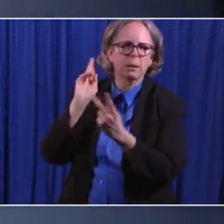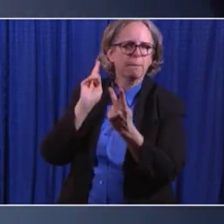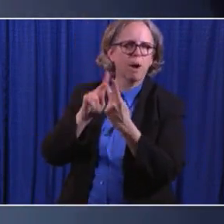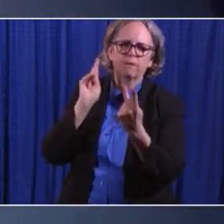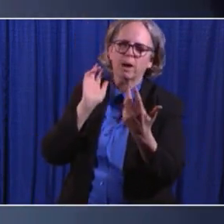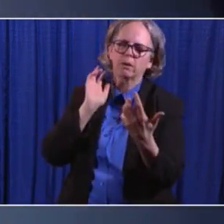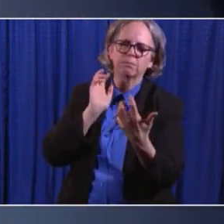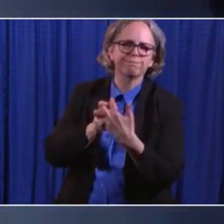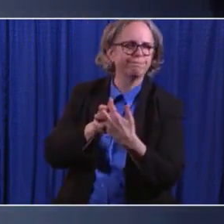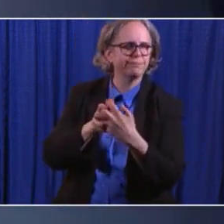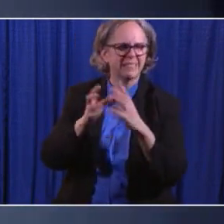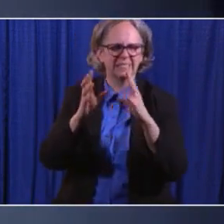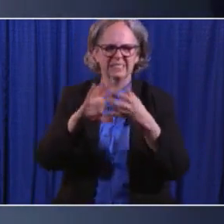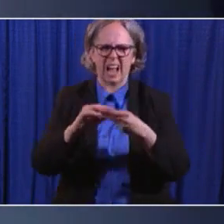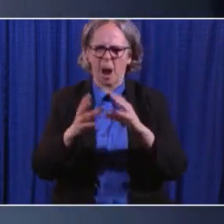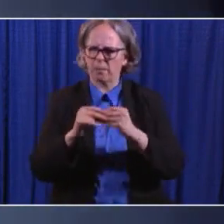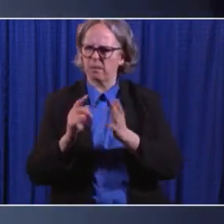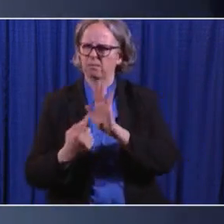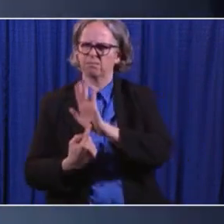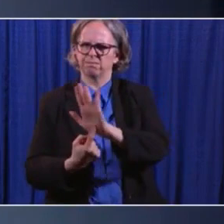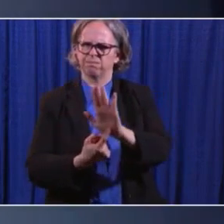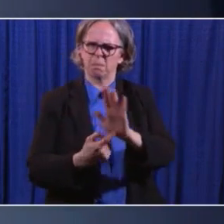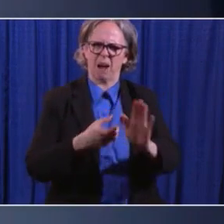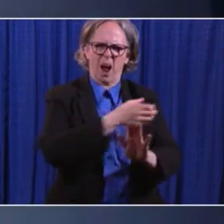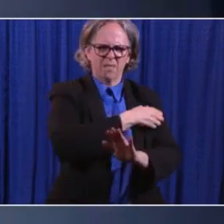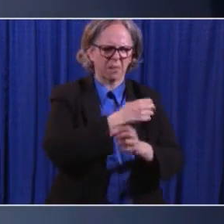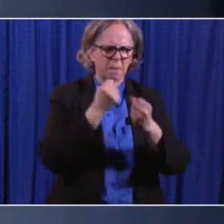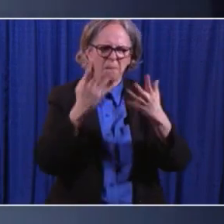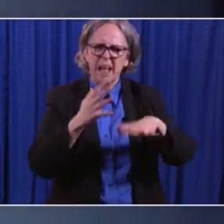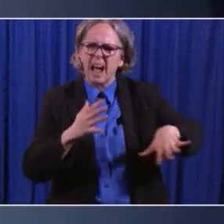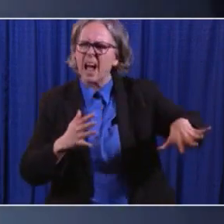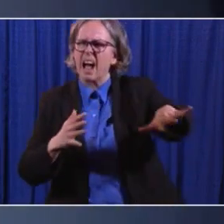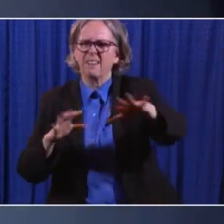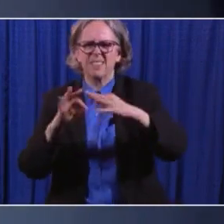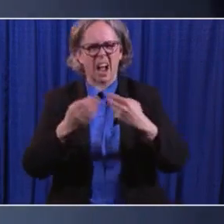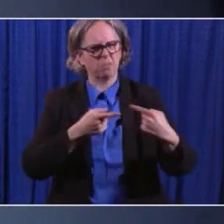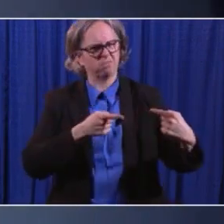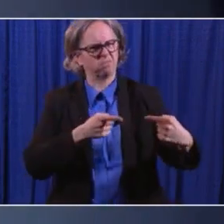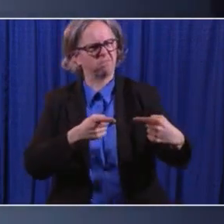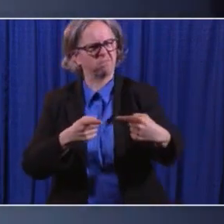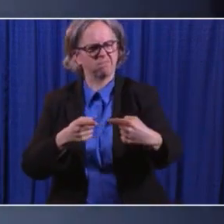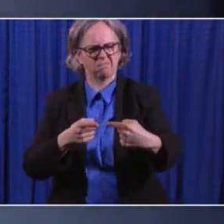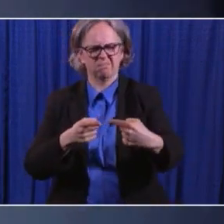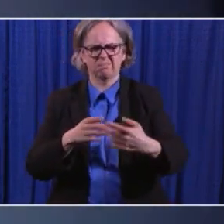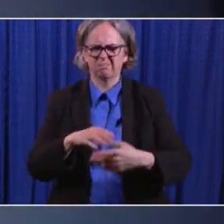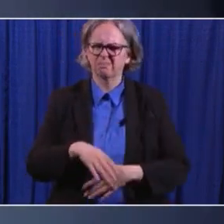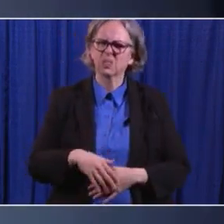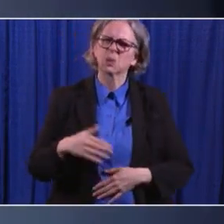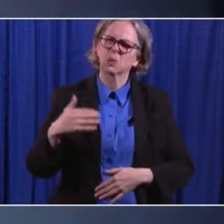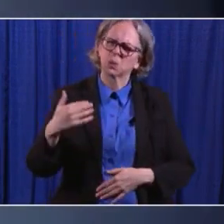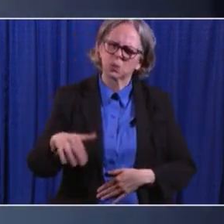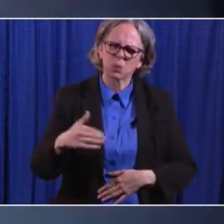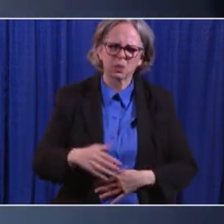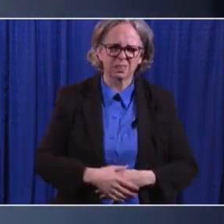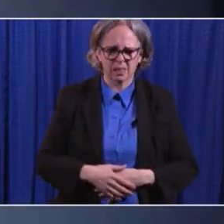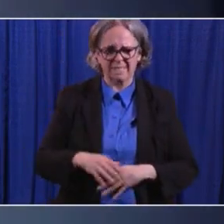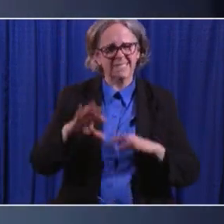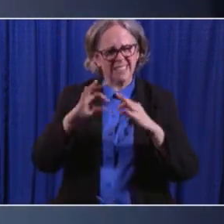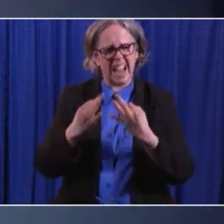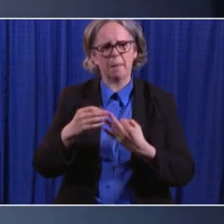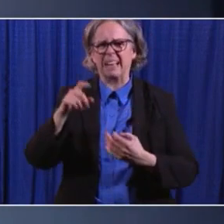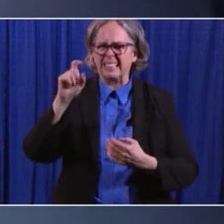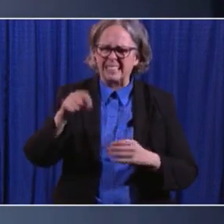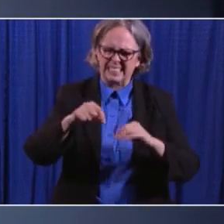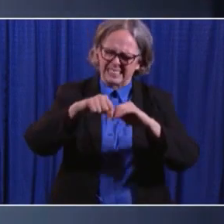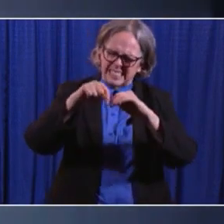see with youth and families here in Northeast Ohio who are in need of PEP's intensive care coordination services